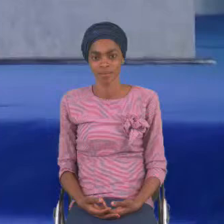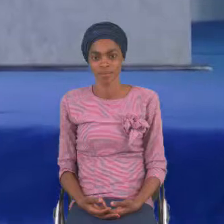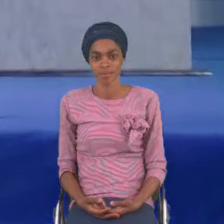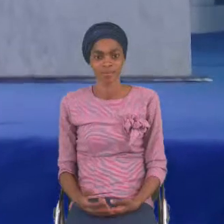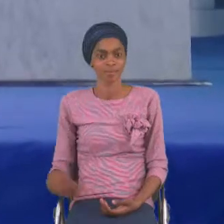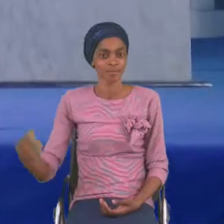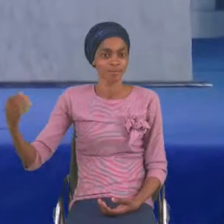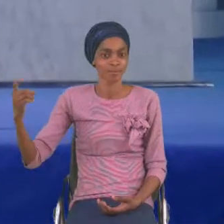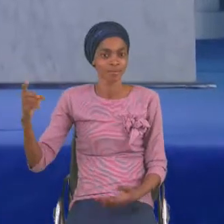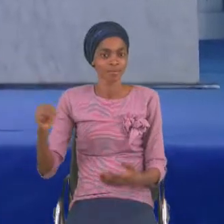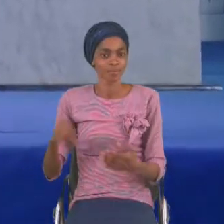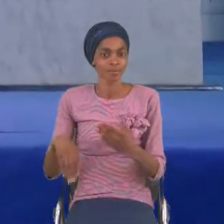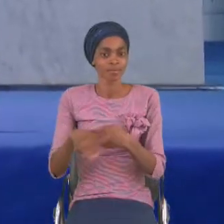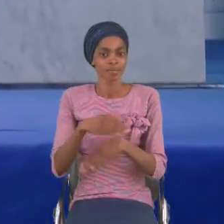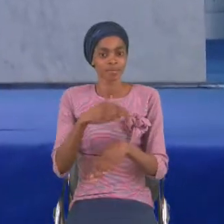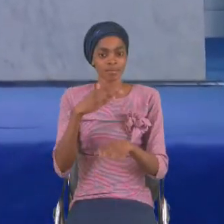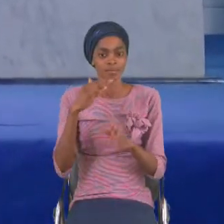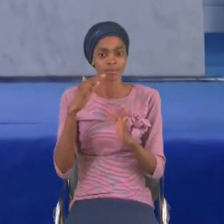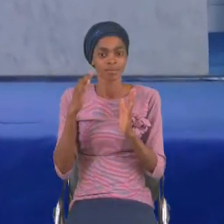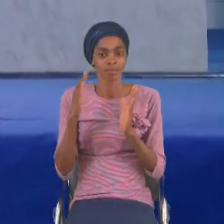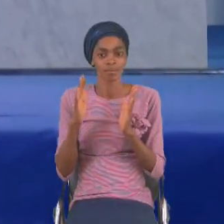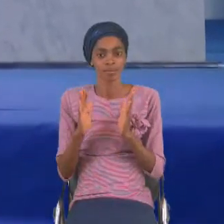Master